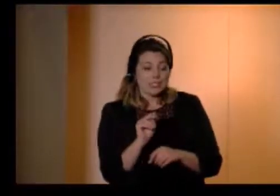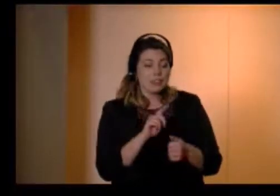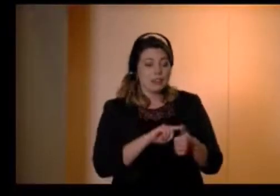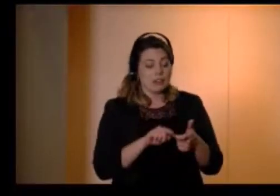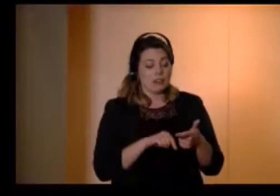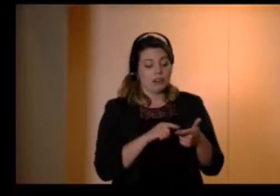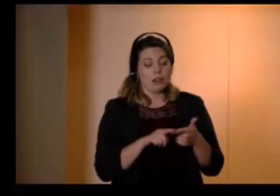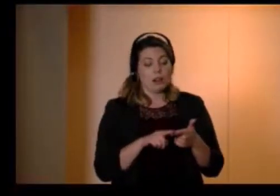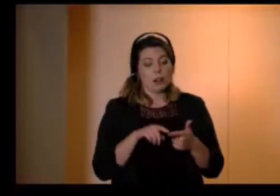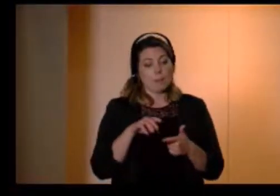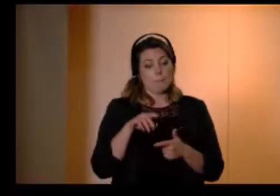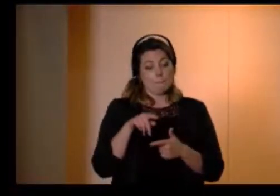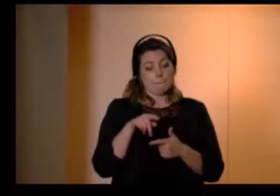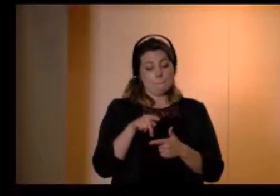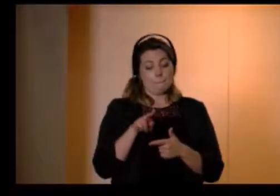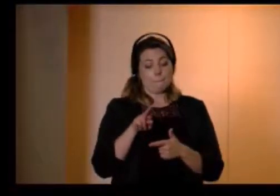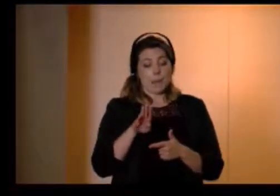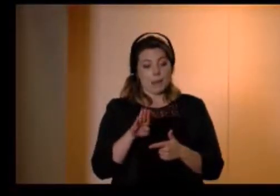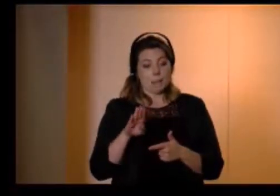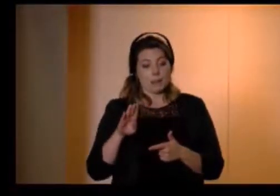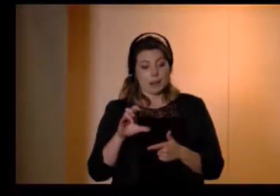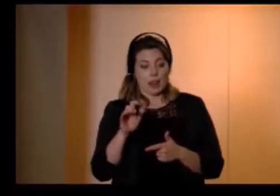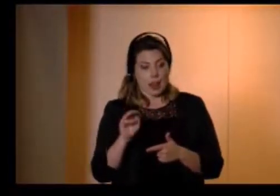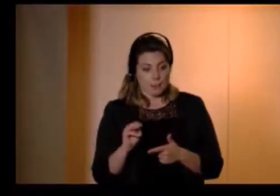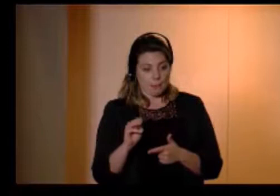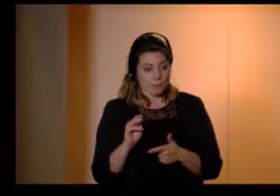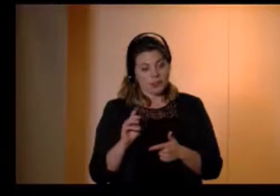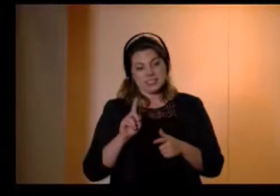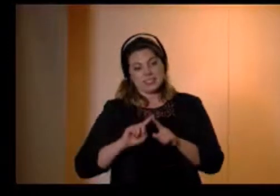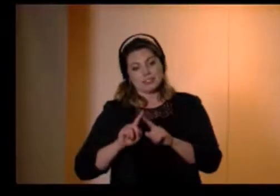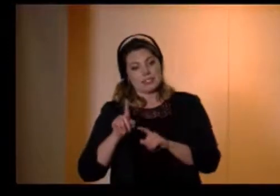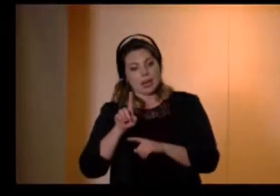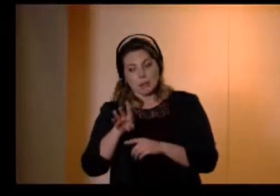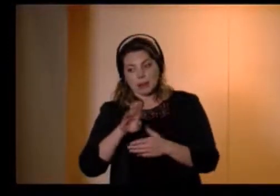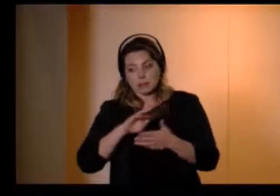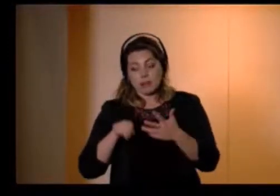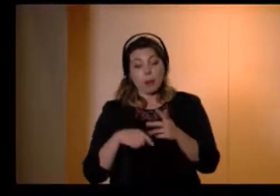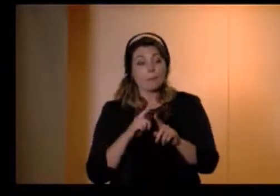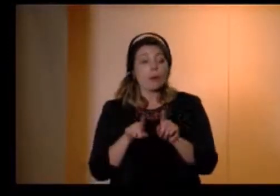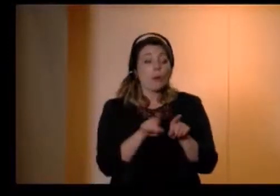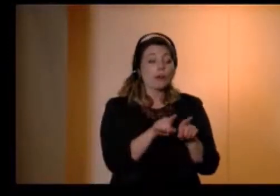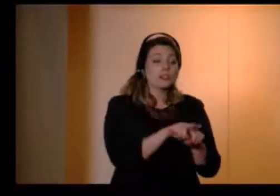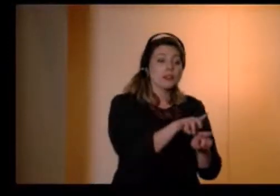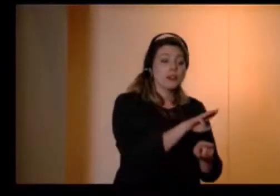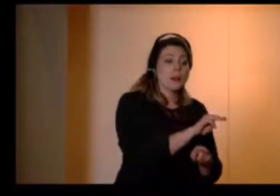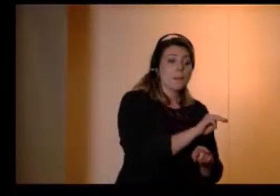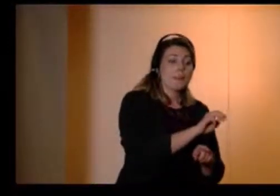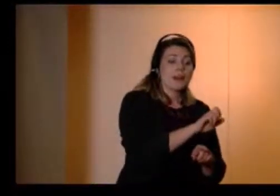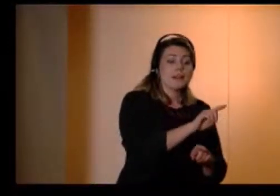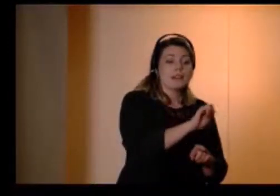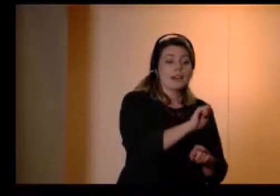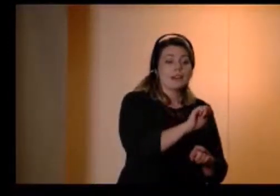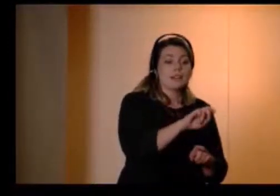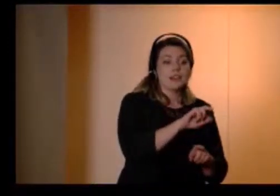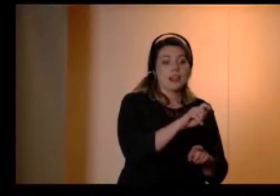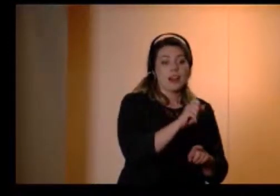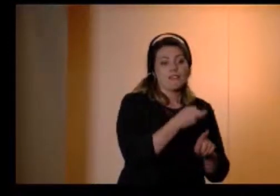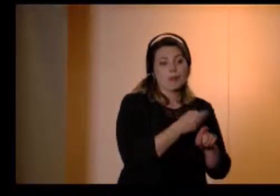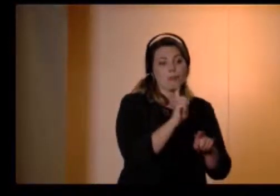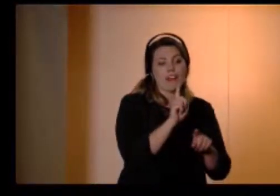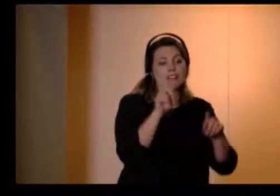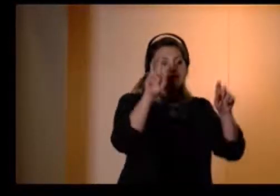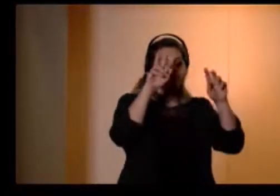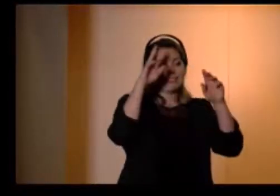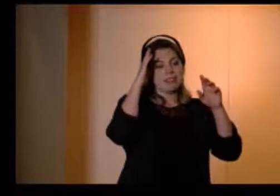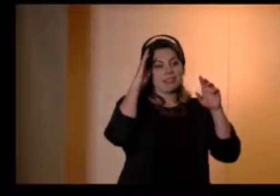or PubChem. We reach out, grab the structure, but we also grab metadata from the header file. And we're able to